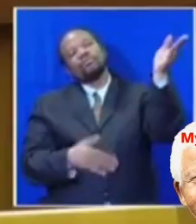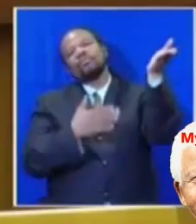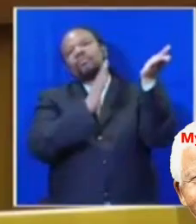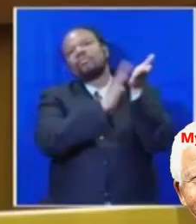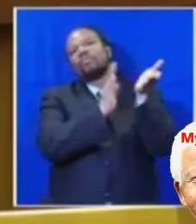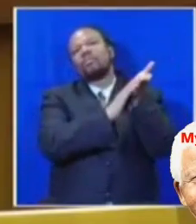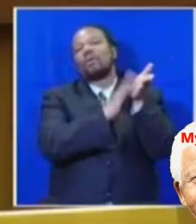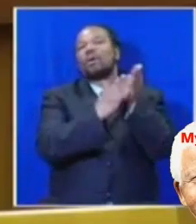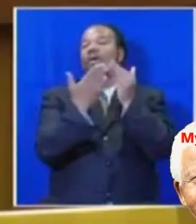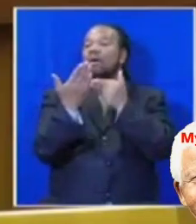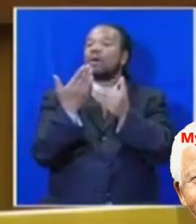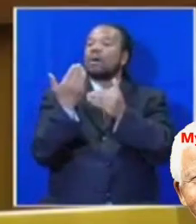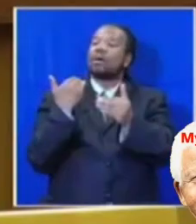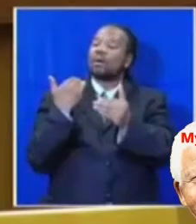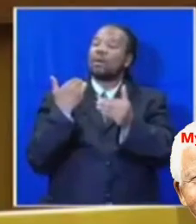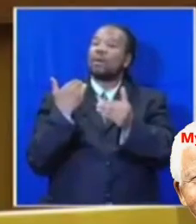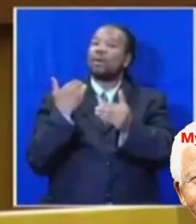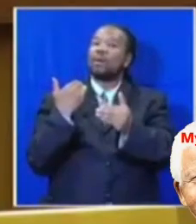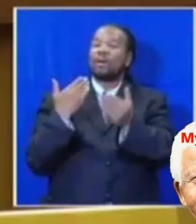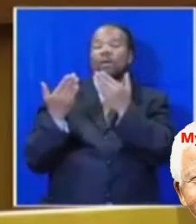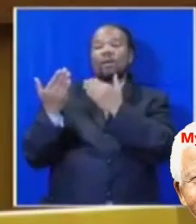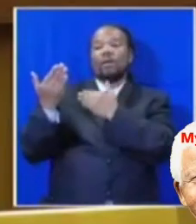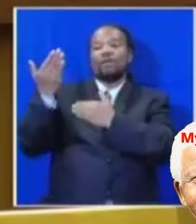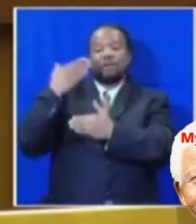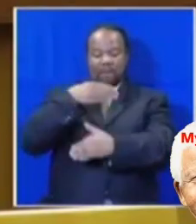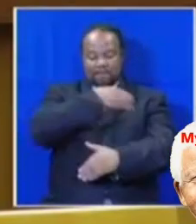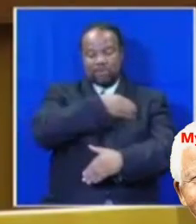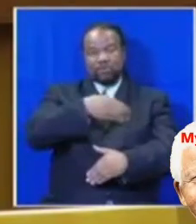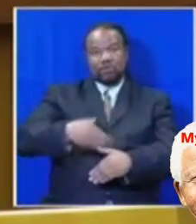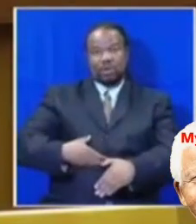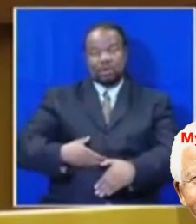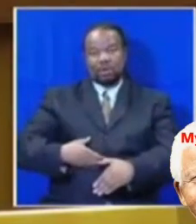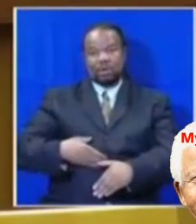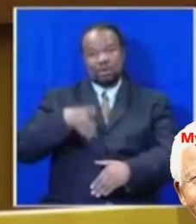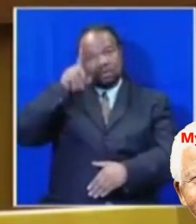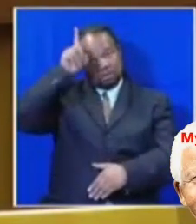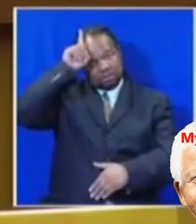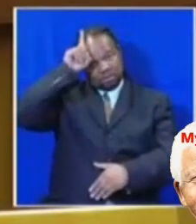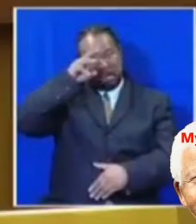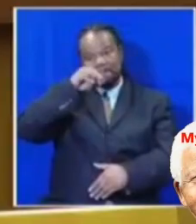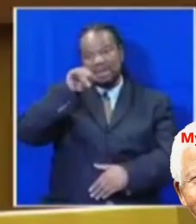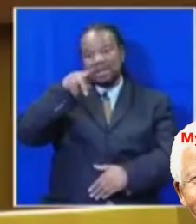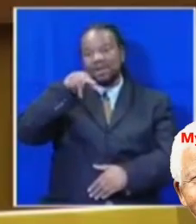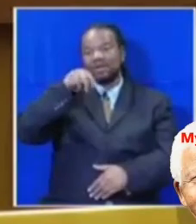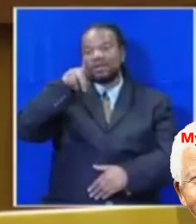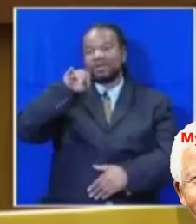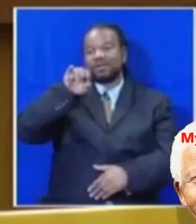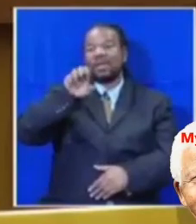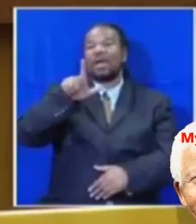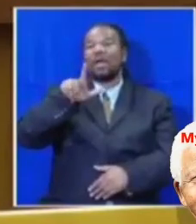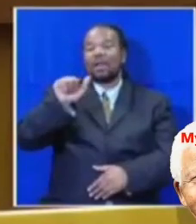former president of ours called Rolihlahla Nelson Mandela, this president that they